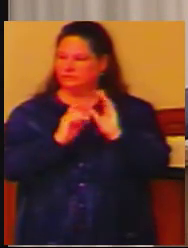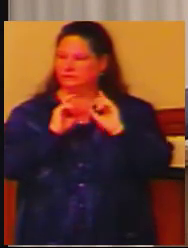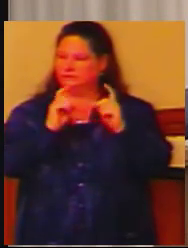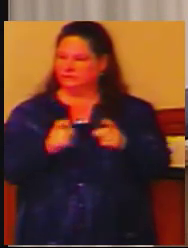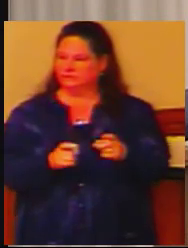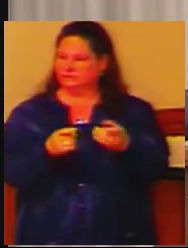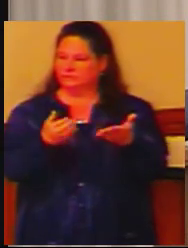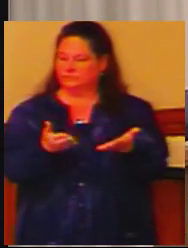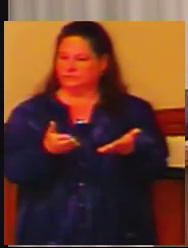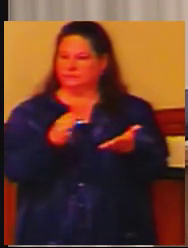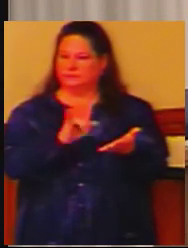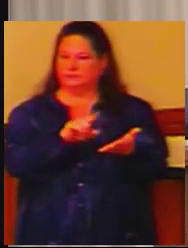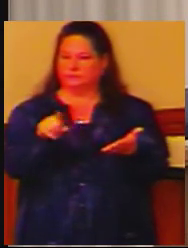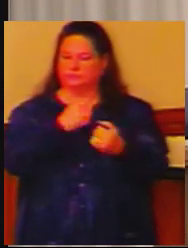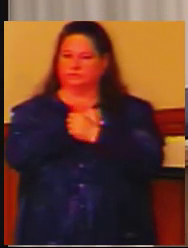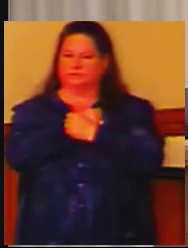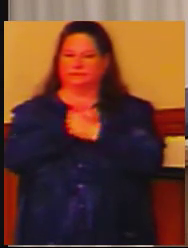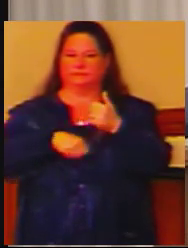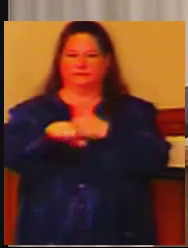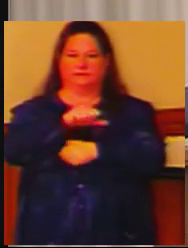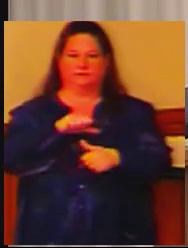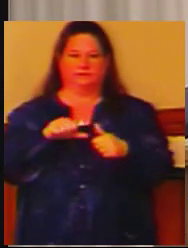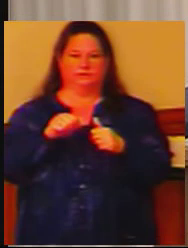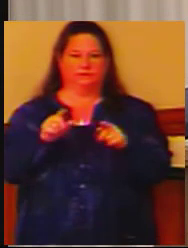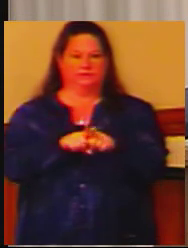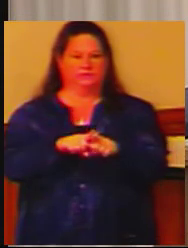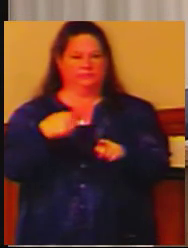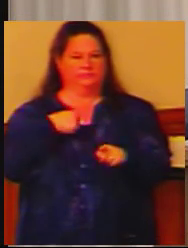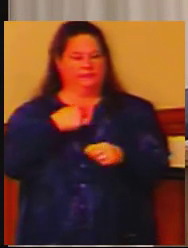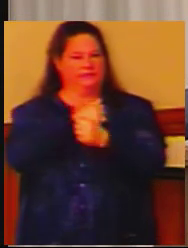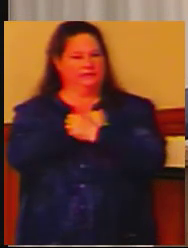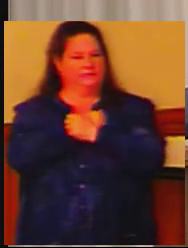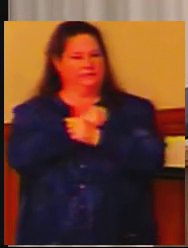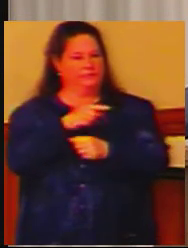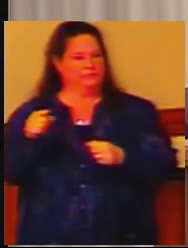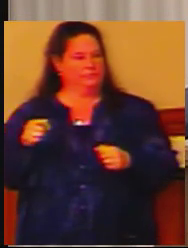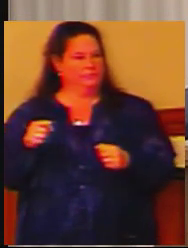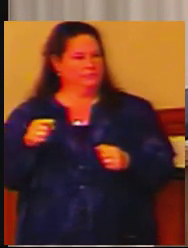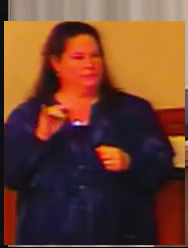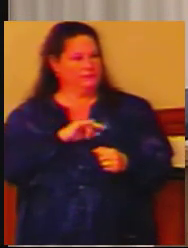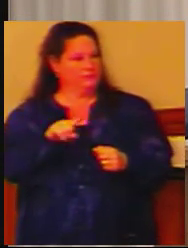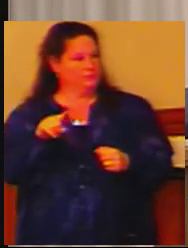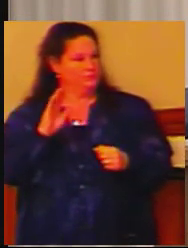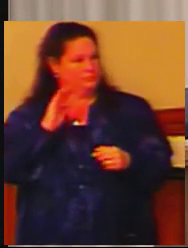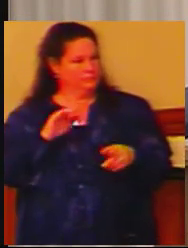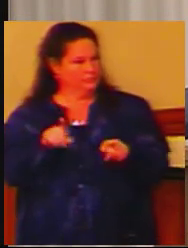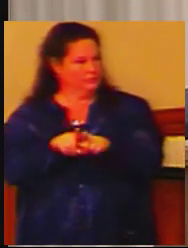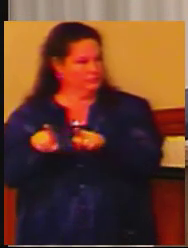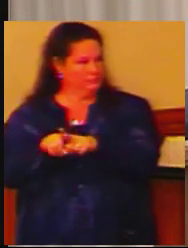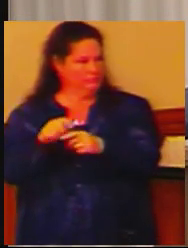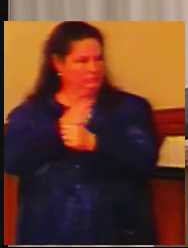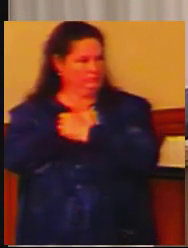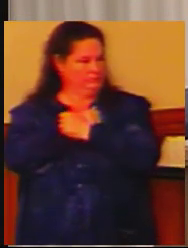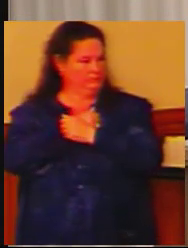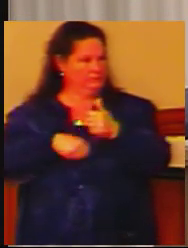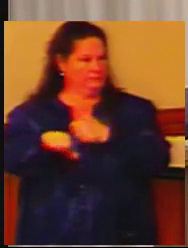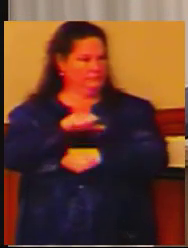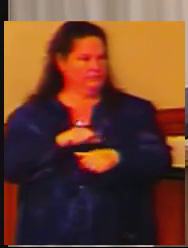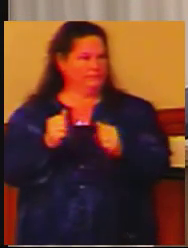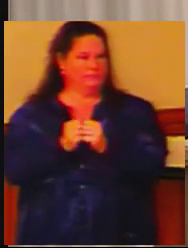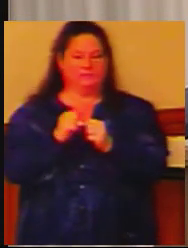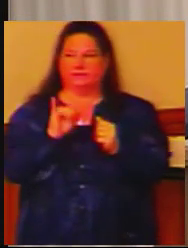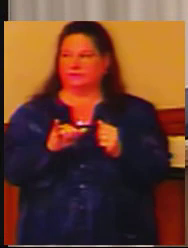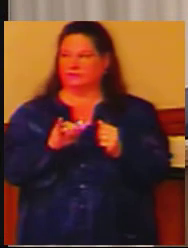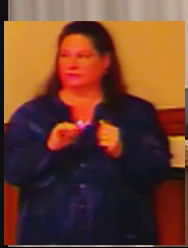you, that ye love one another as I have loved you, that ye also love one another. By